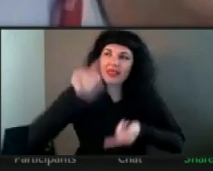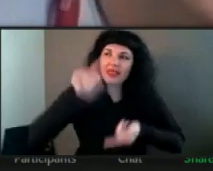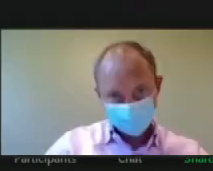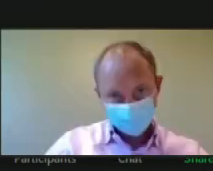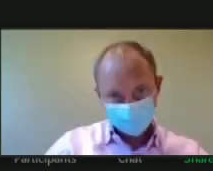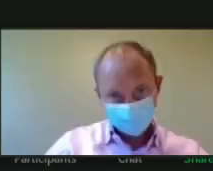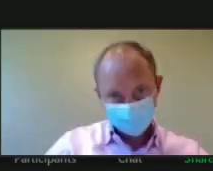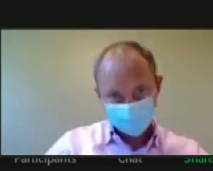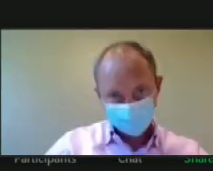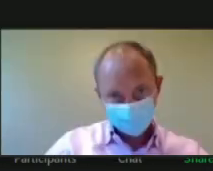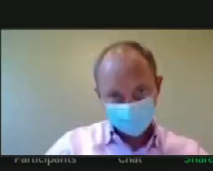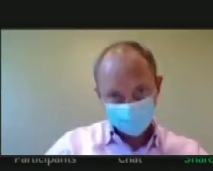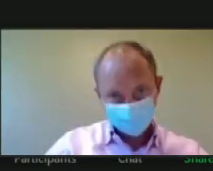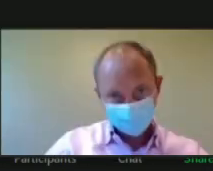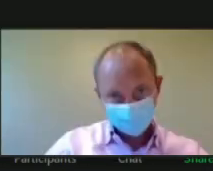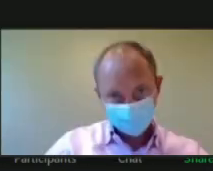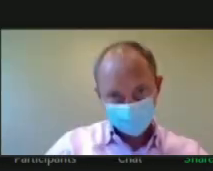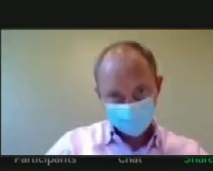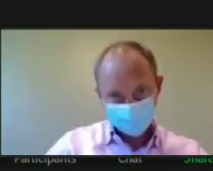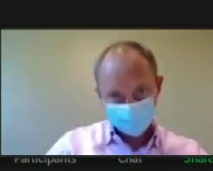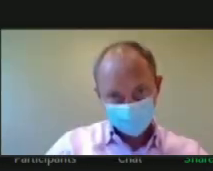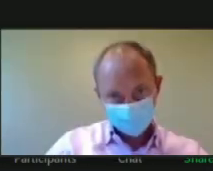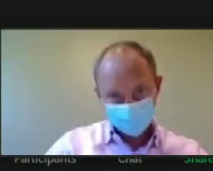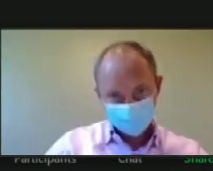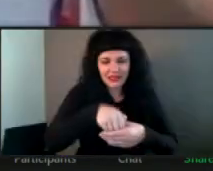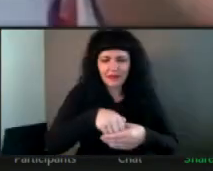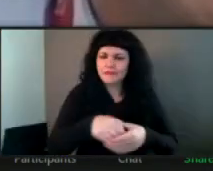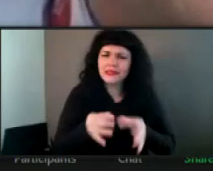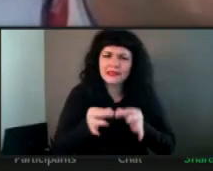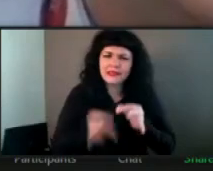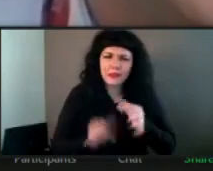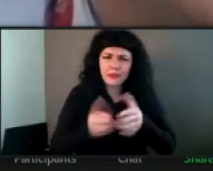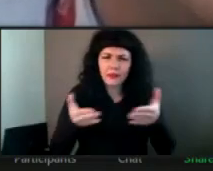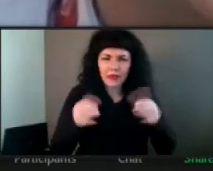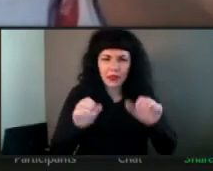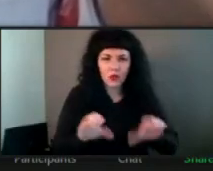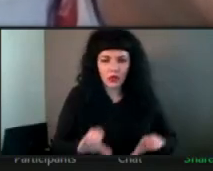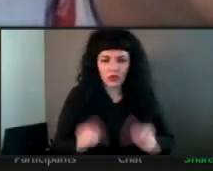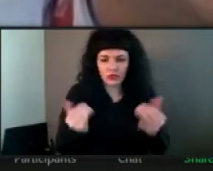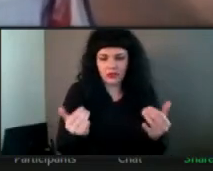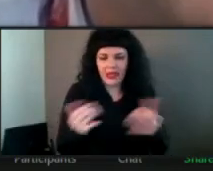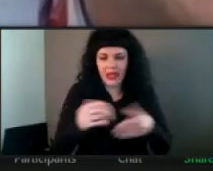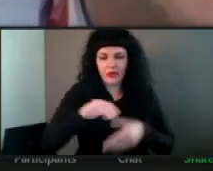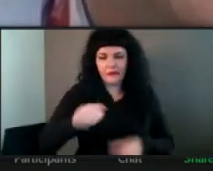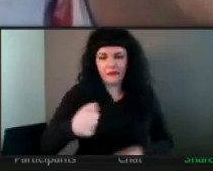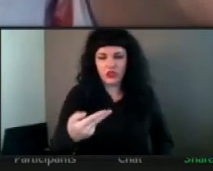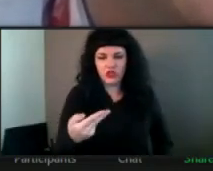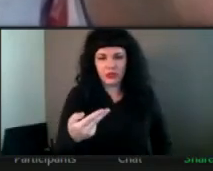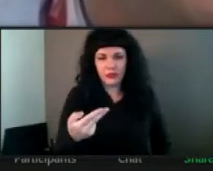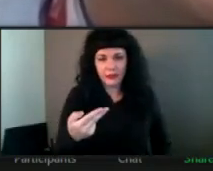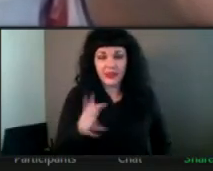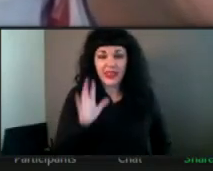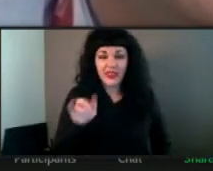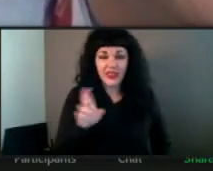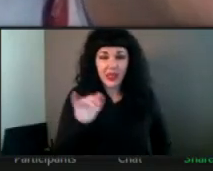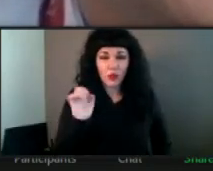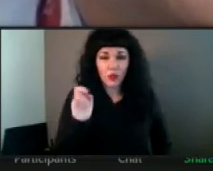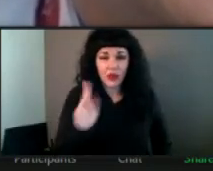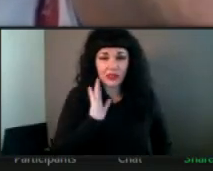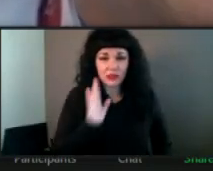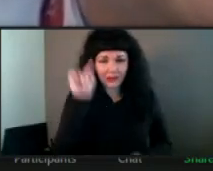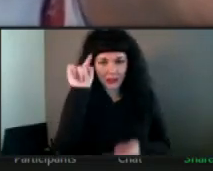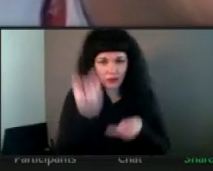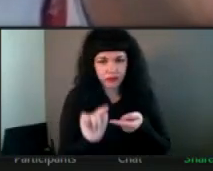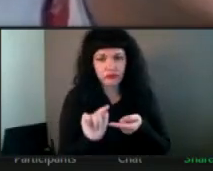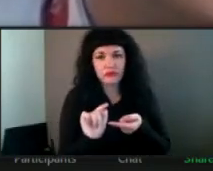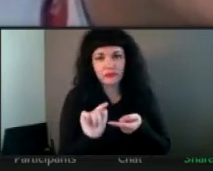like kind of a simple thing that you could do, at least for now in Michigan, where I feel like the risk would be mitigated and low, as long as,